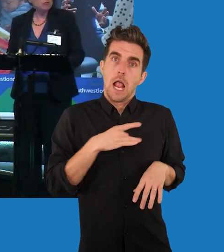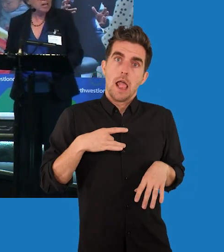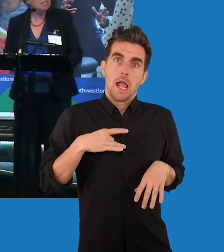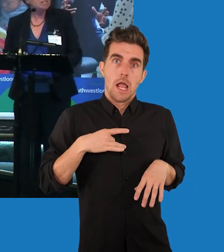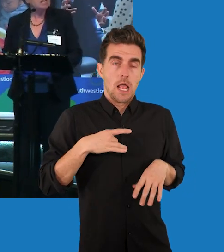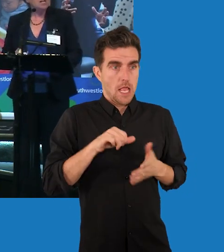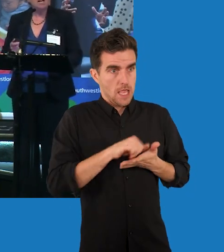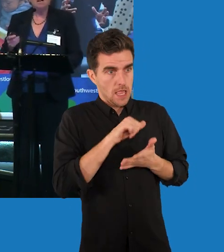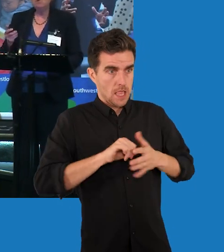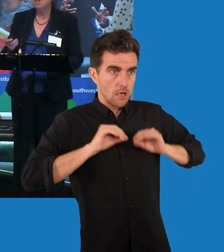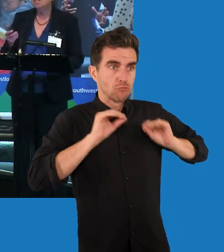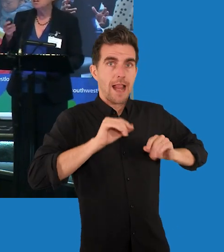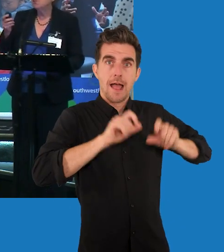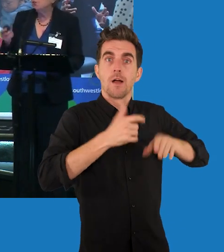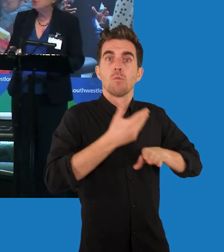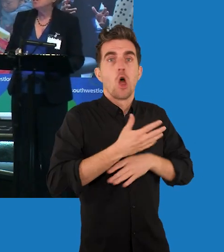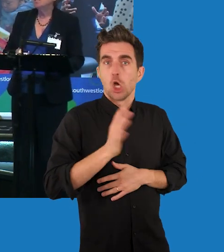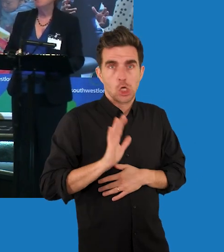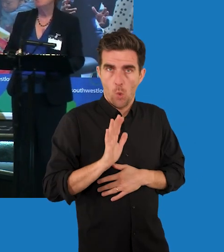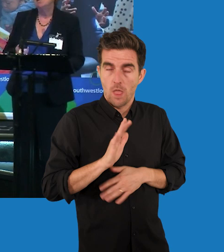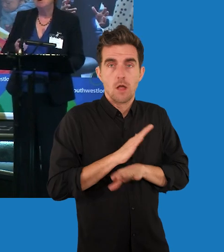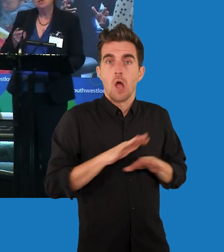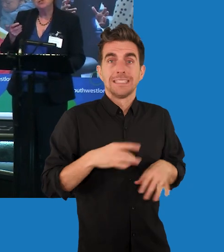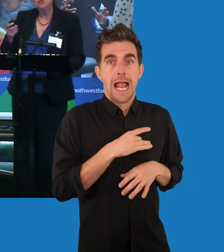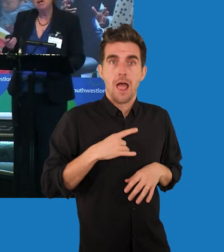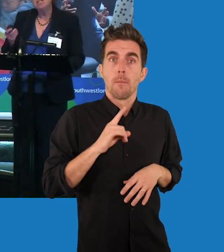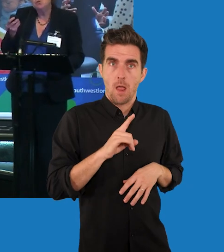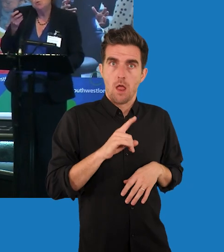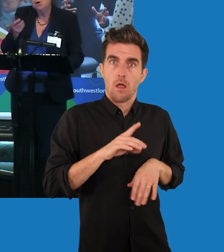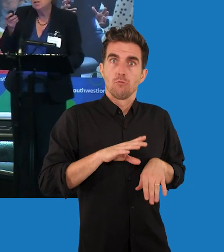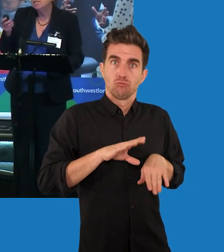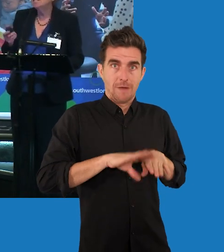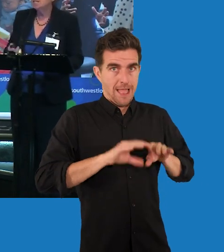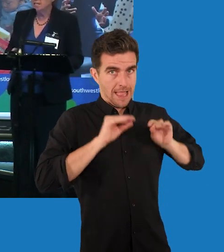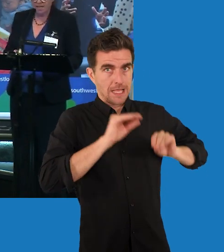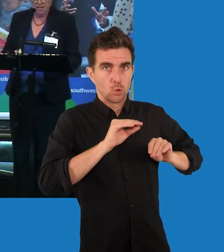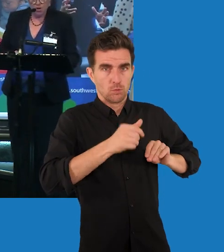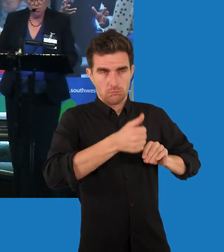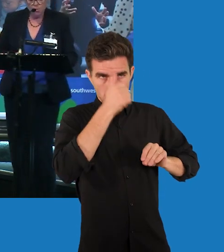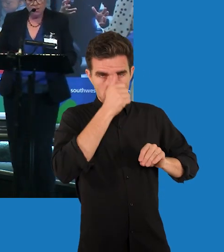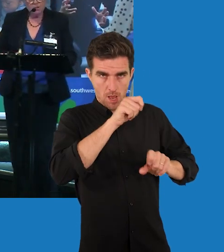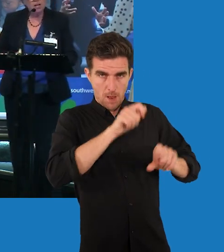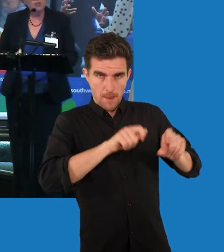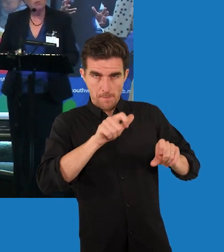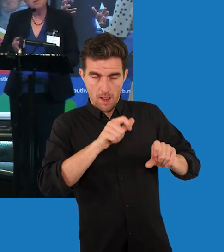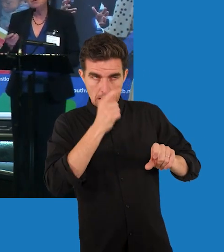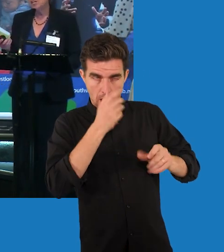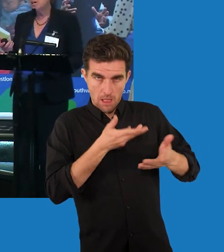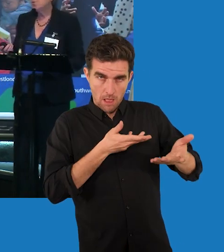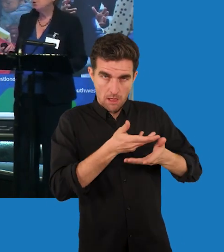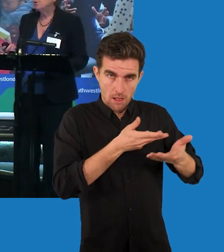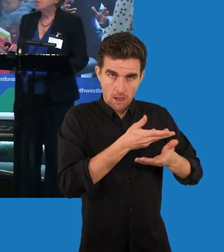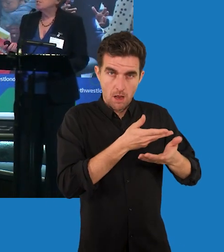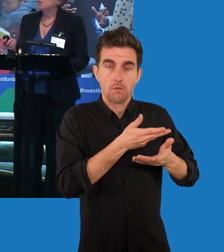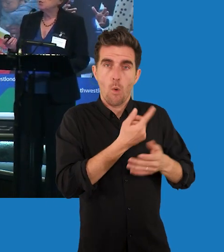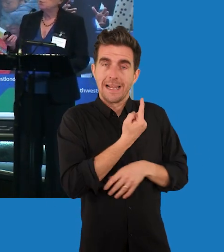clinically trained workers. They are non-clinical, but are trained to work holistically with the people that they